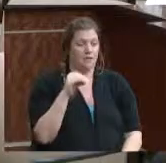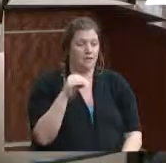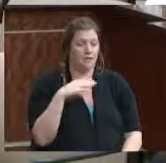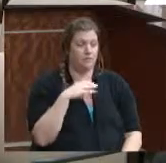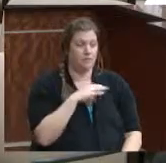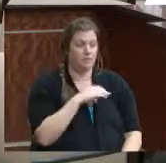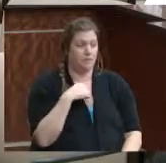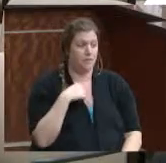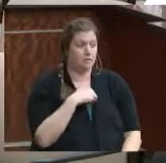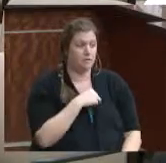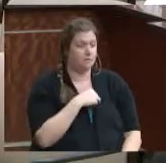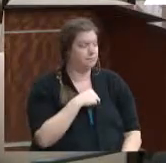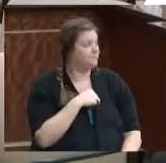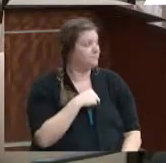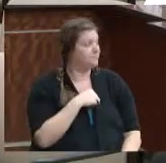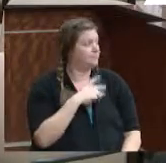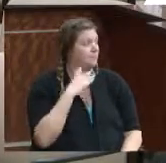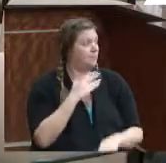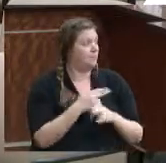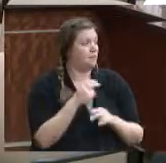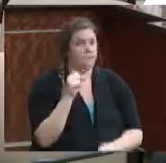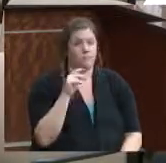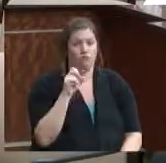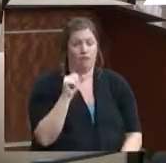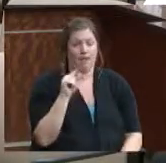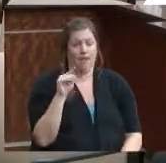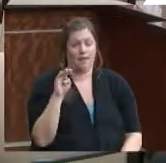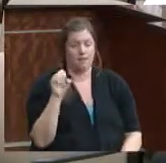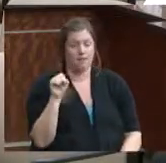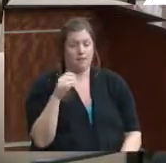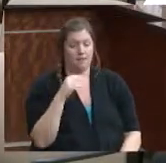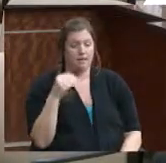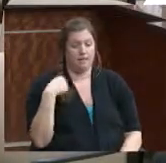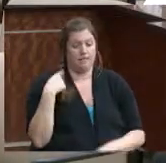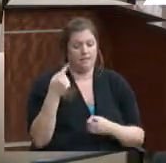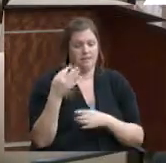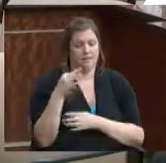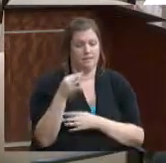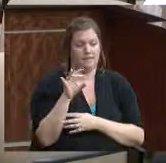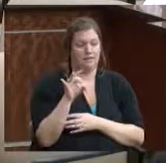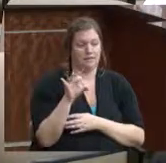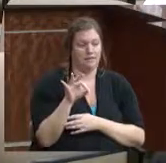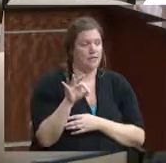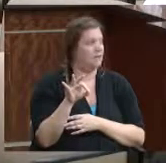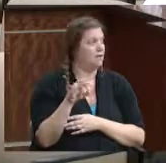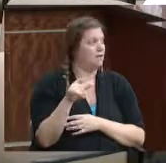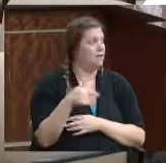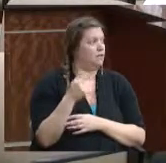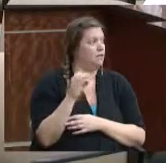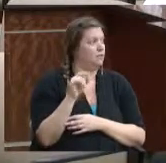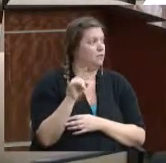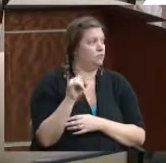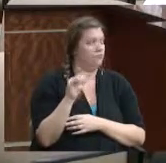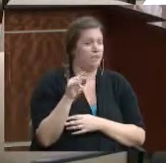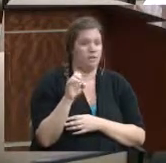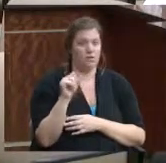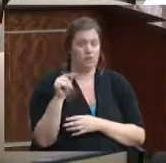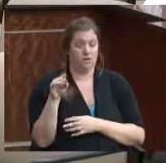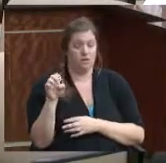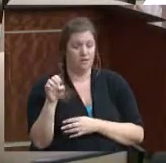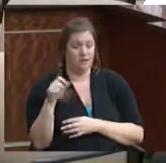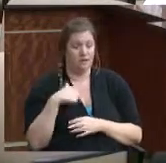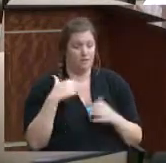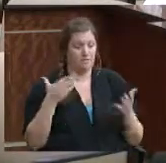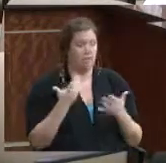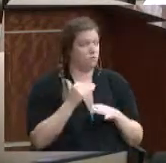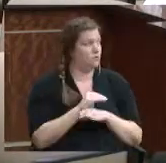Council, colleagues. My name is Sabrina Epps, and since 1998, I've lived at 9431 Trevino Terrace. I'm